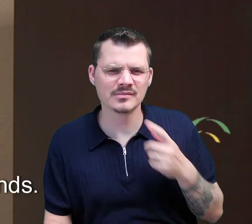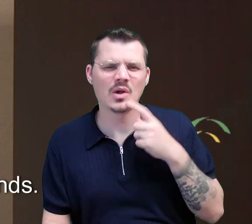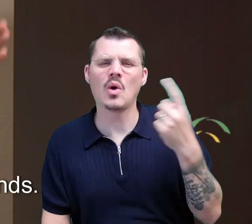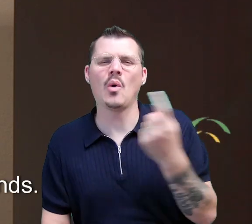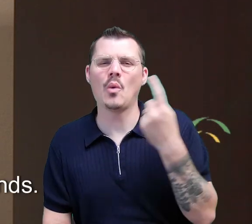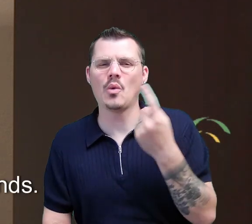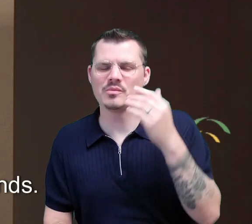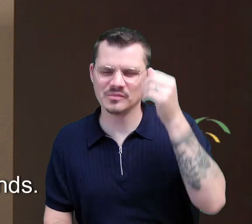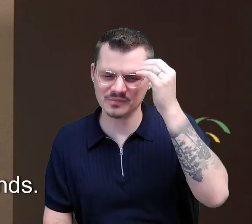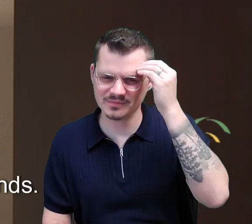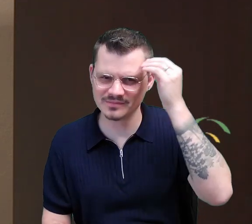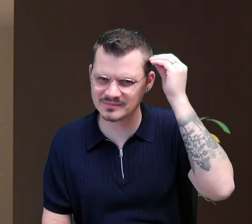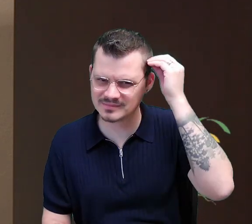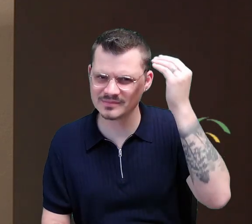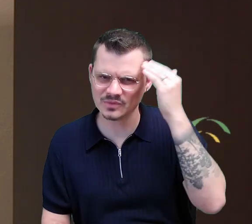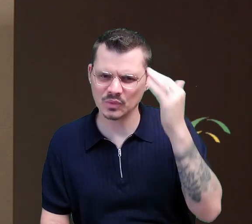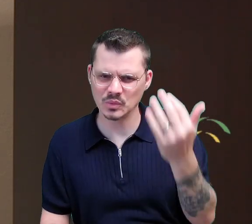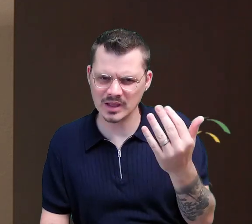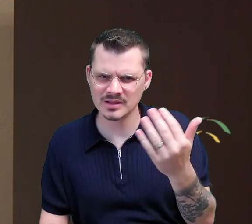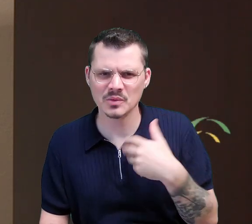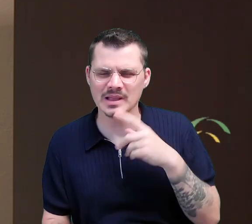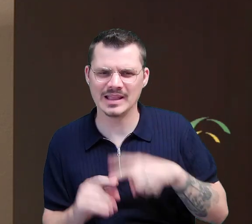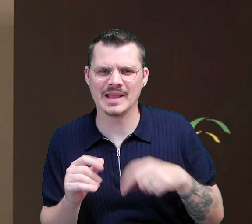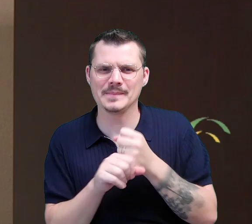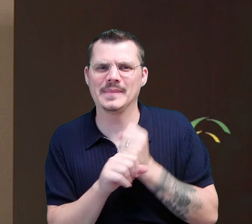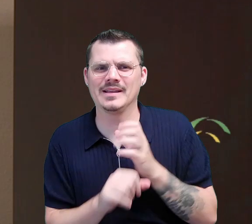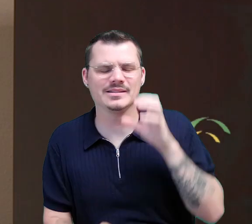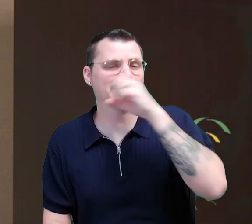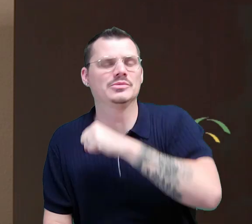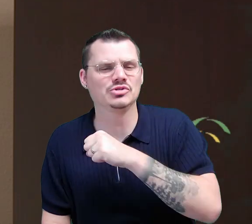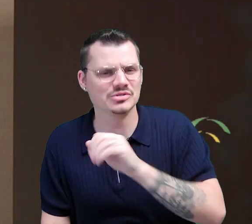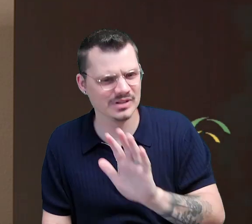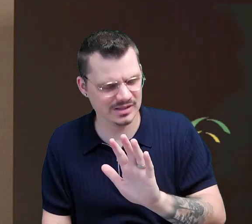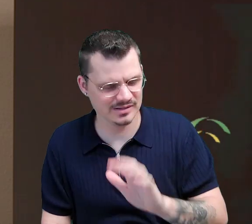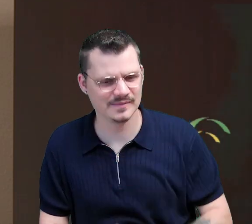Always in the back of our minds, wait a minute, don't make assumptions, right?